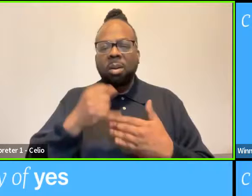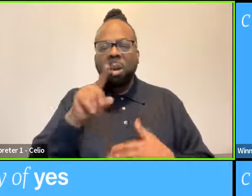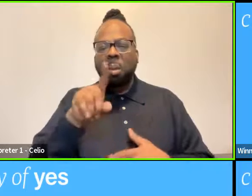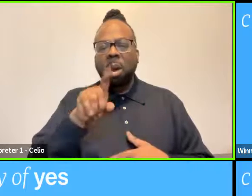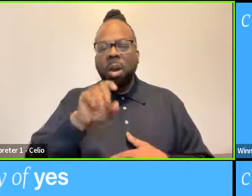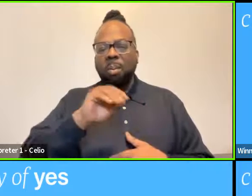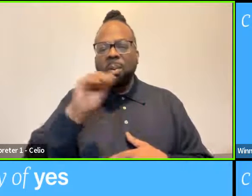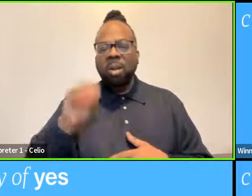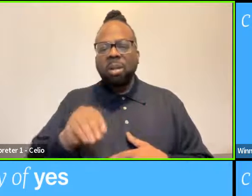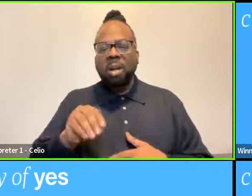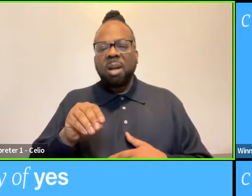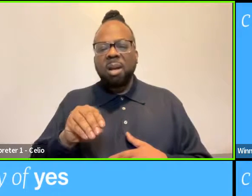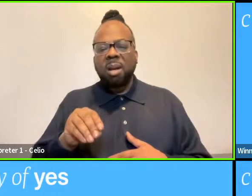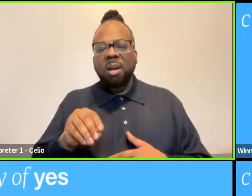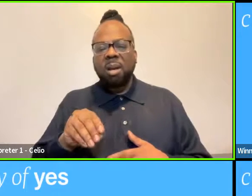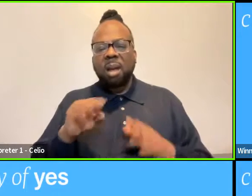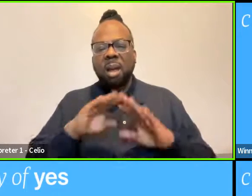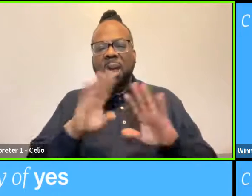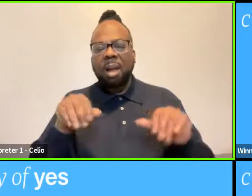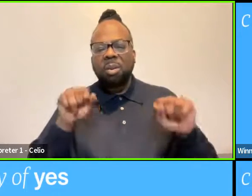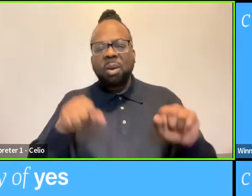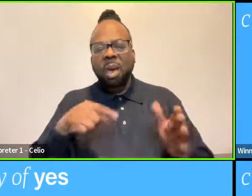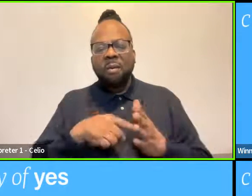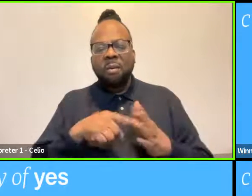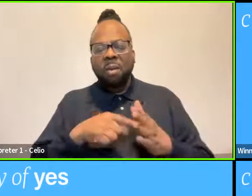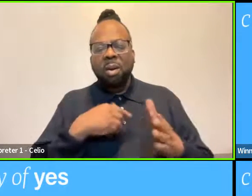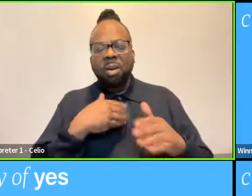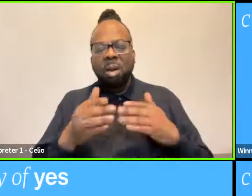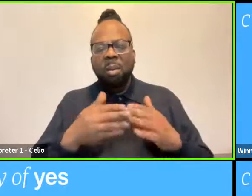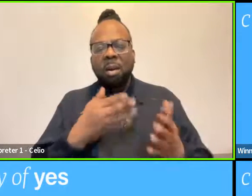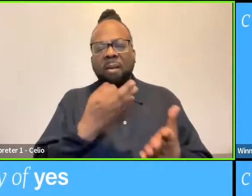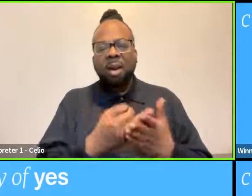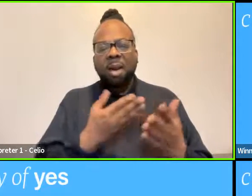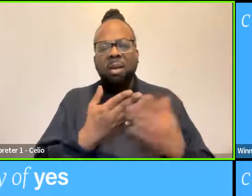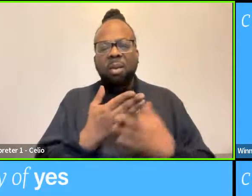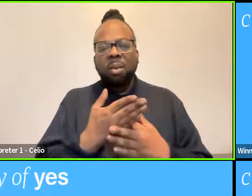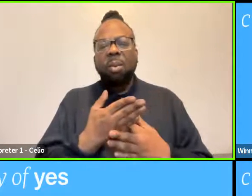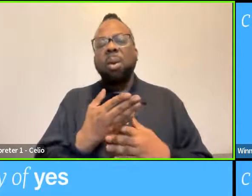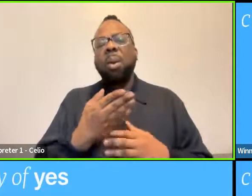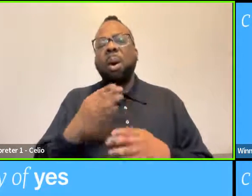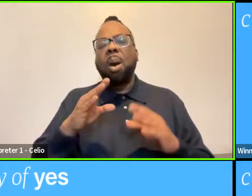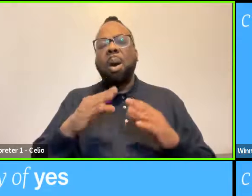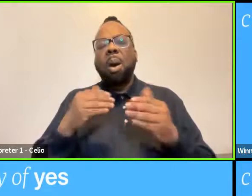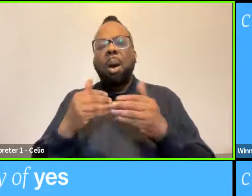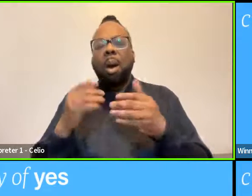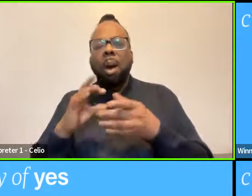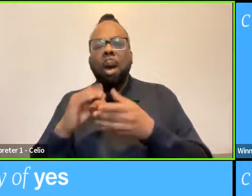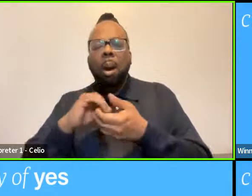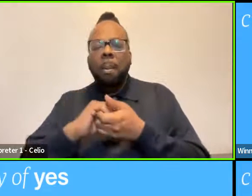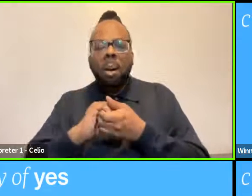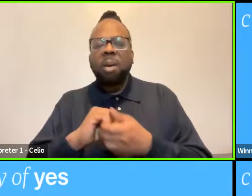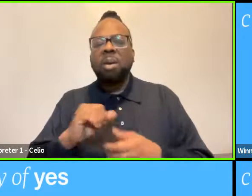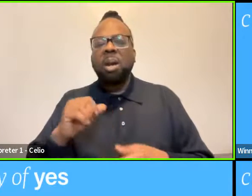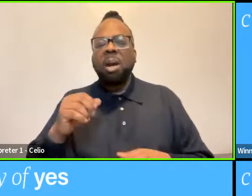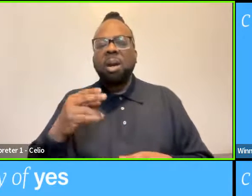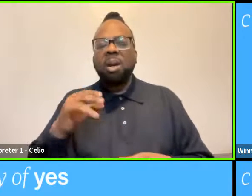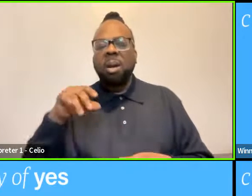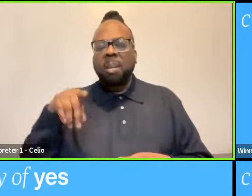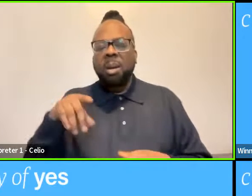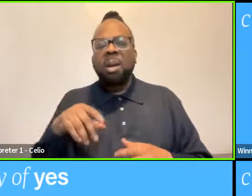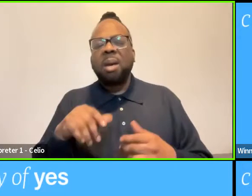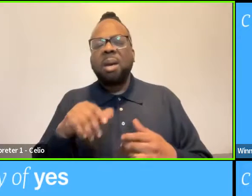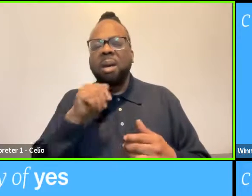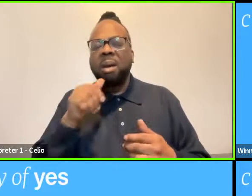affordable, whether they're being financed by our partner agency, HBT, they will be able to take advantage of the UAP framework and tap into those